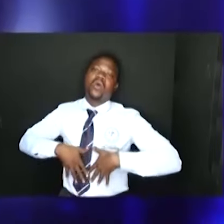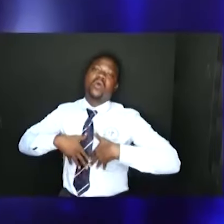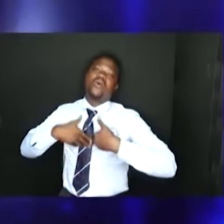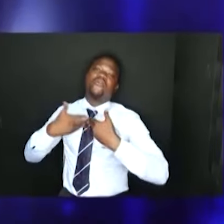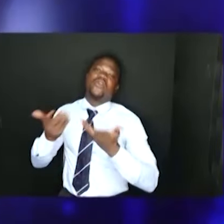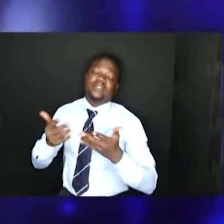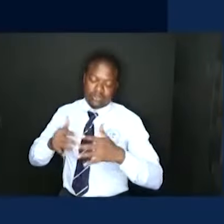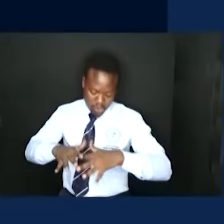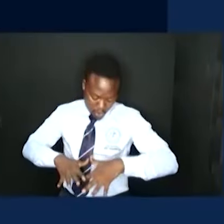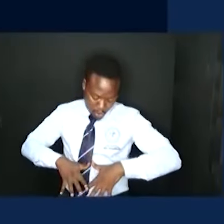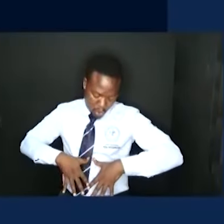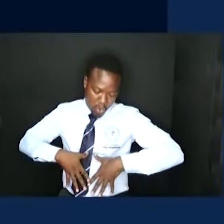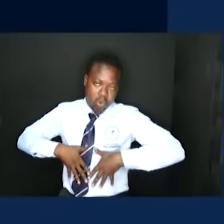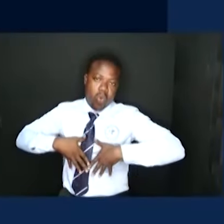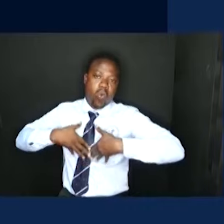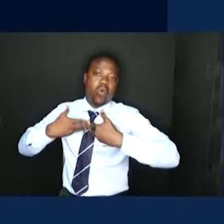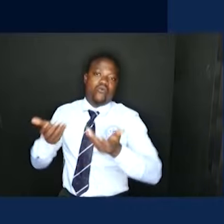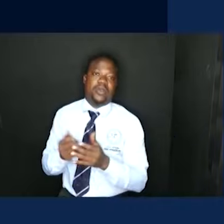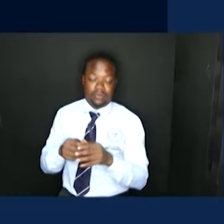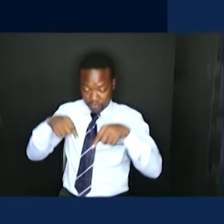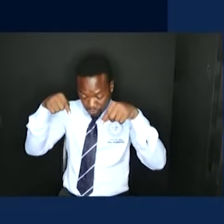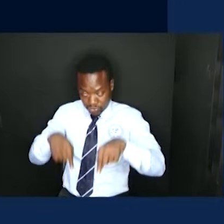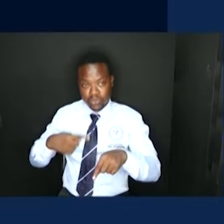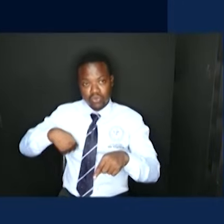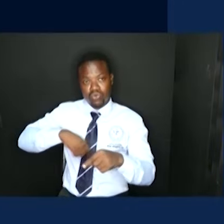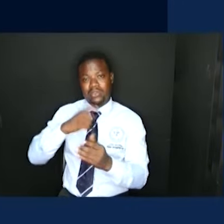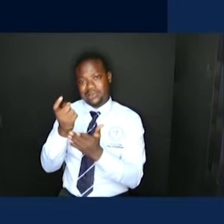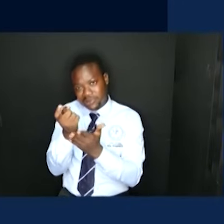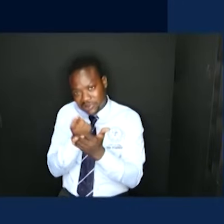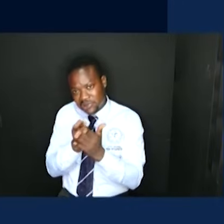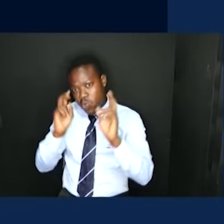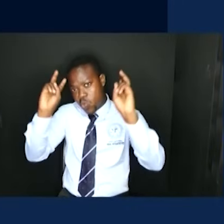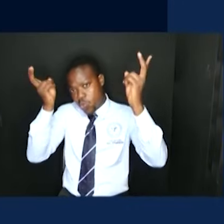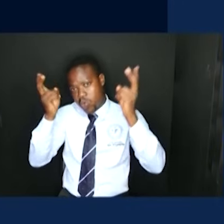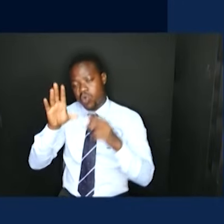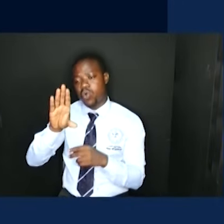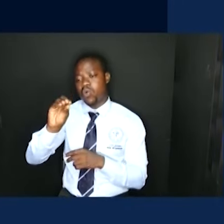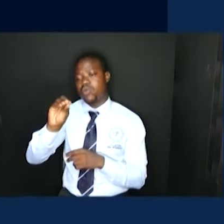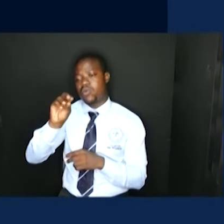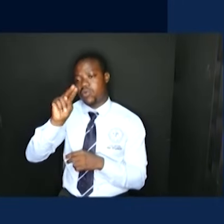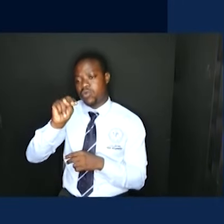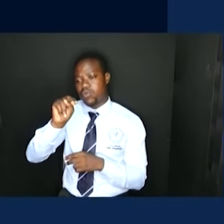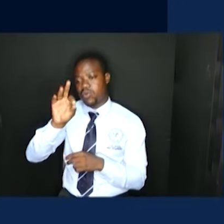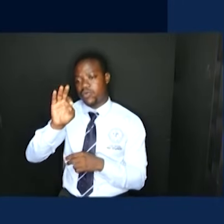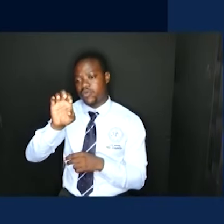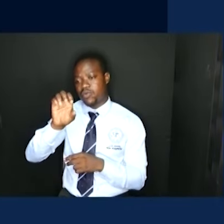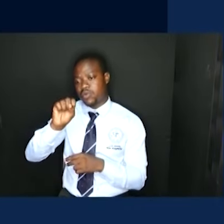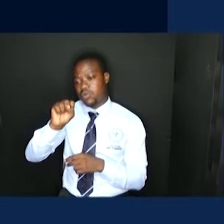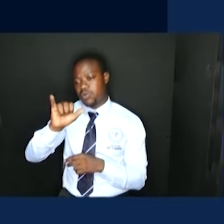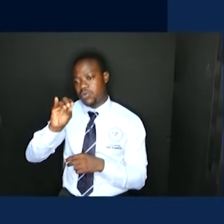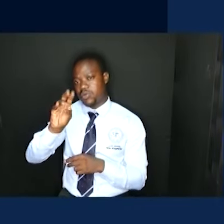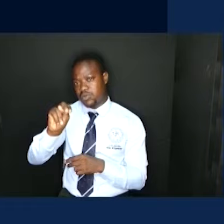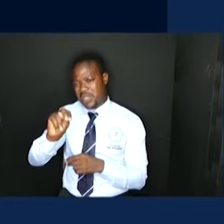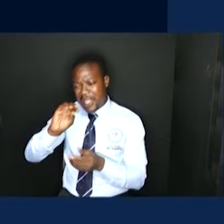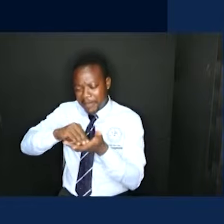Confessing. Confessing. And so today we shall start discussing the fourth and the most effective way of dealing